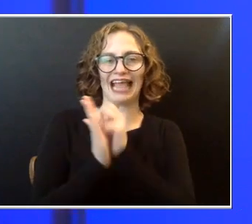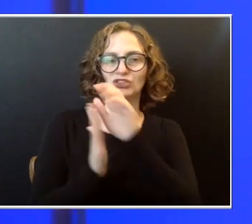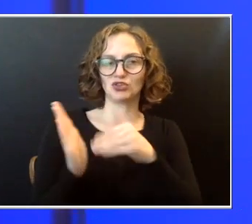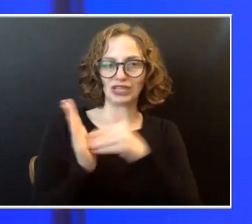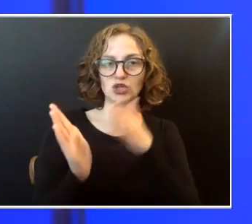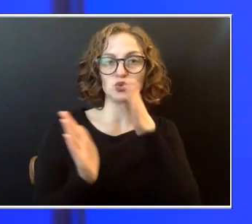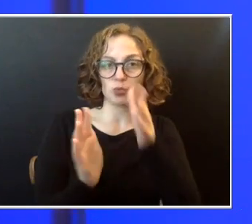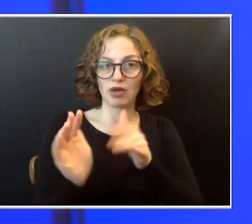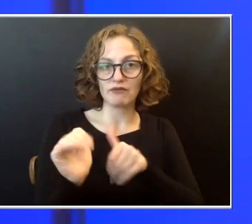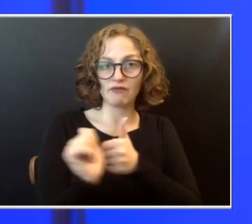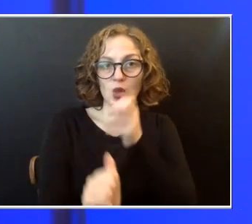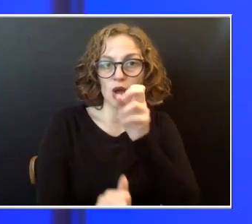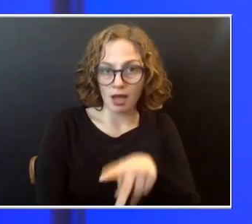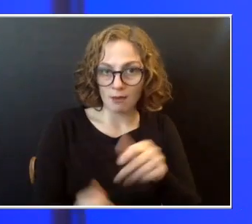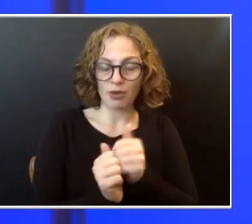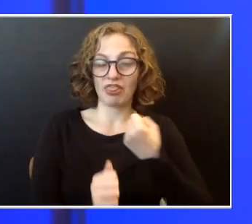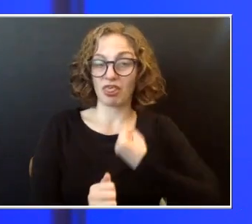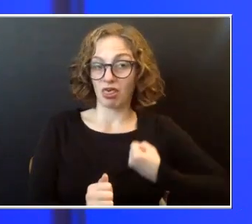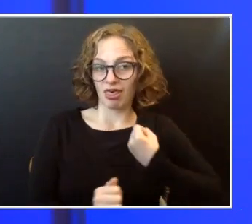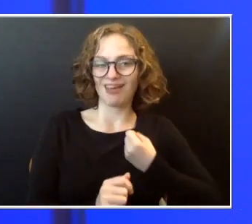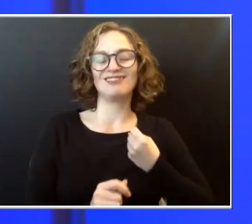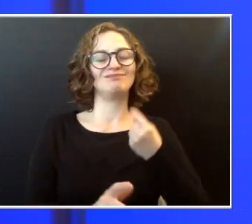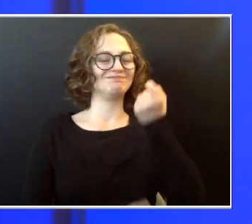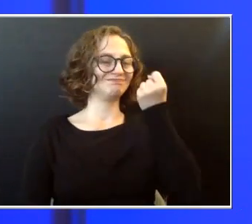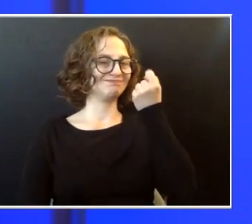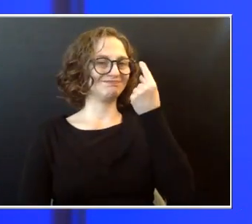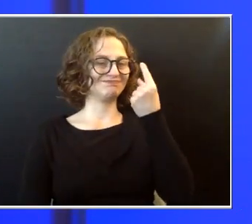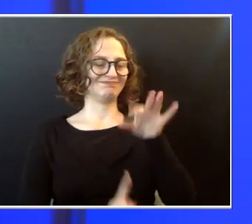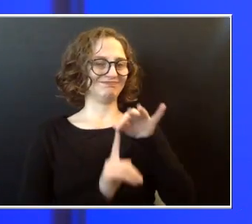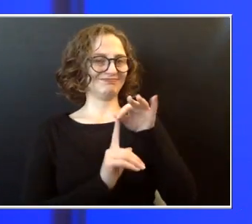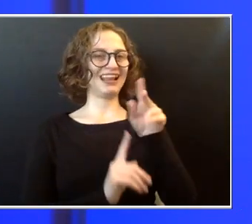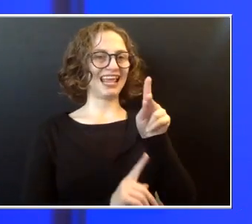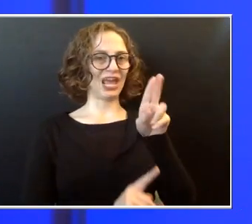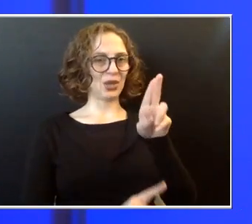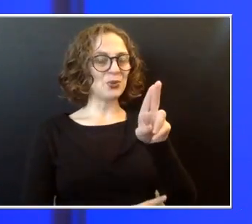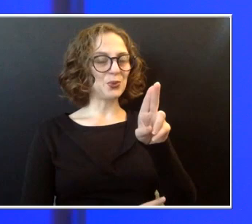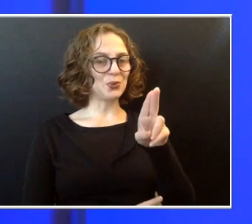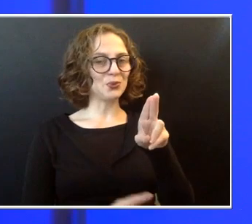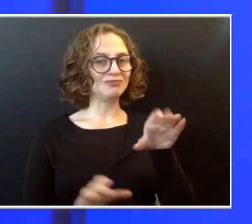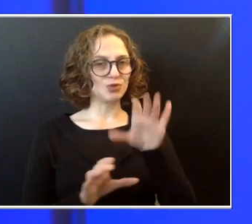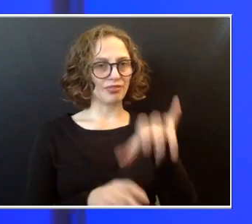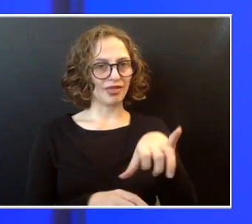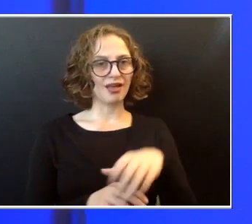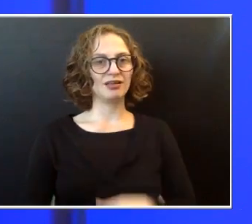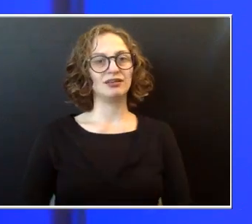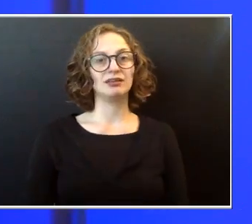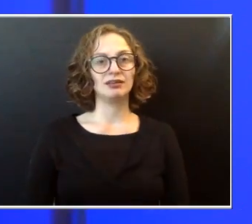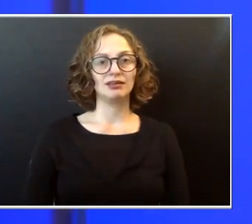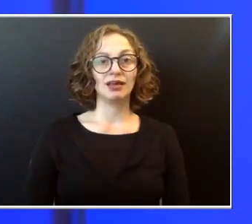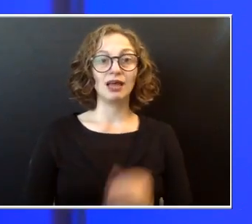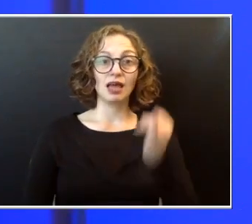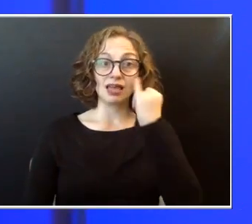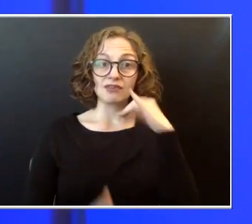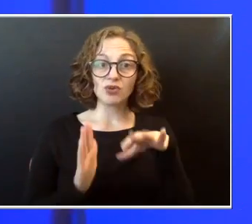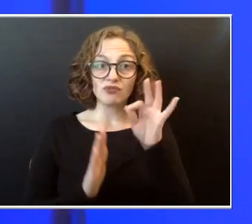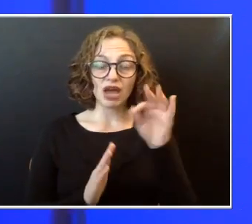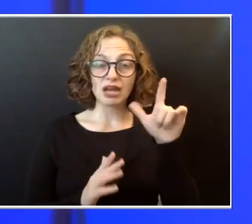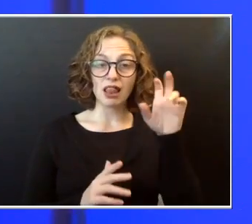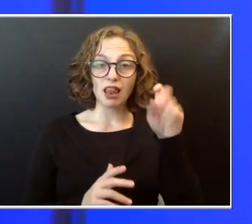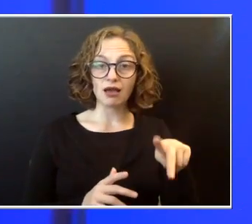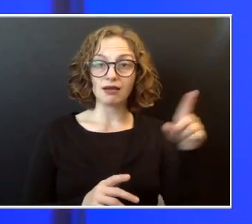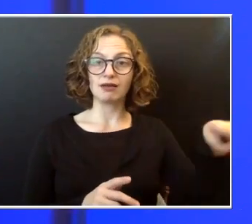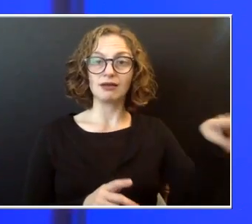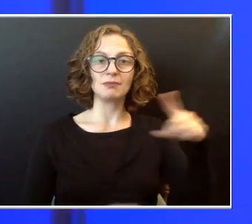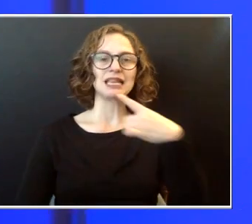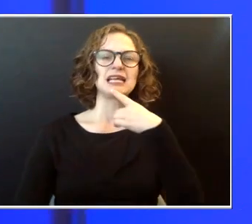really suggest that, don't stop just there. If you know that there is a lump and they say it's like a cyst, continue